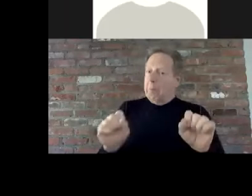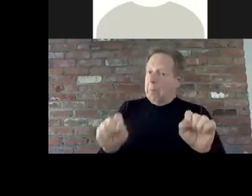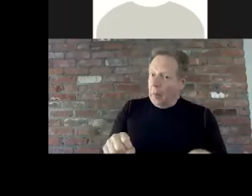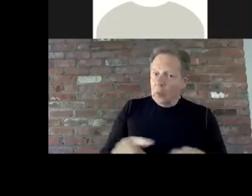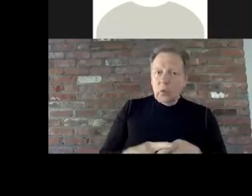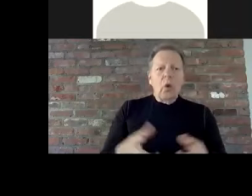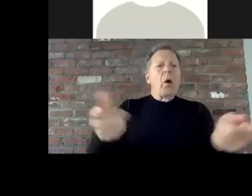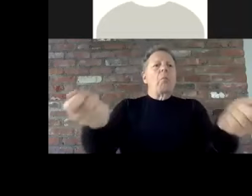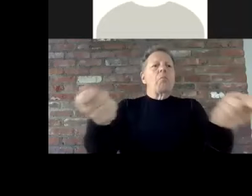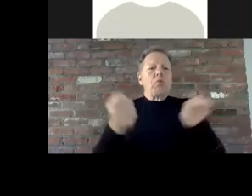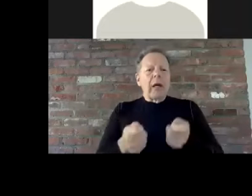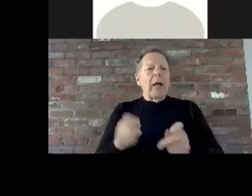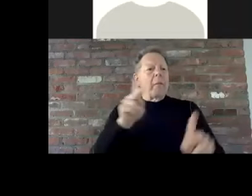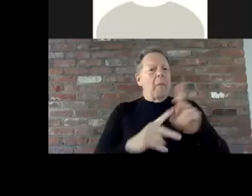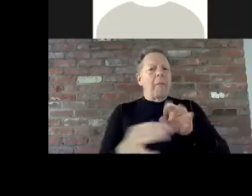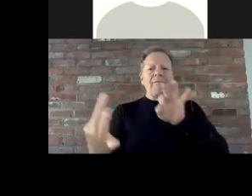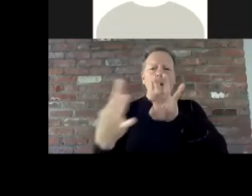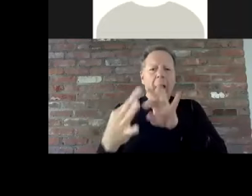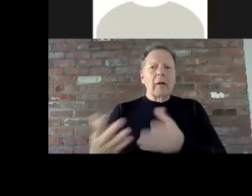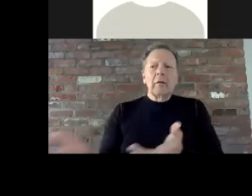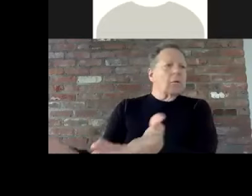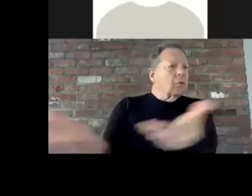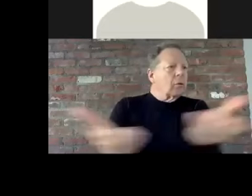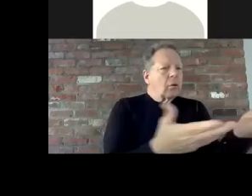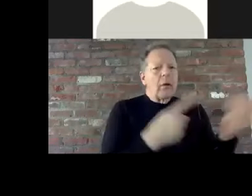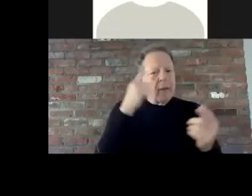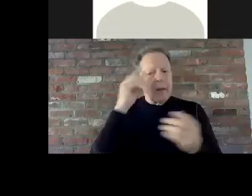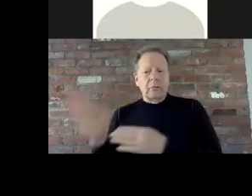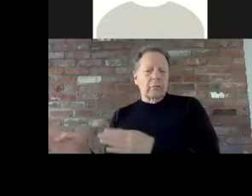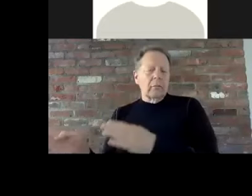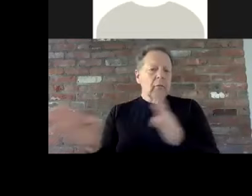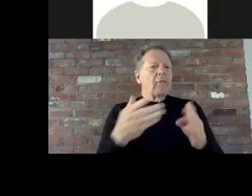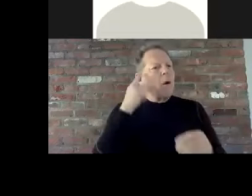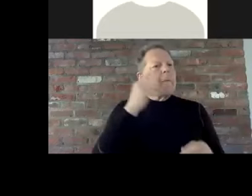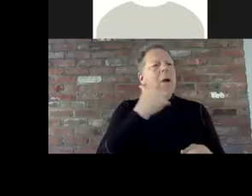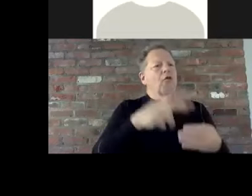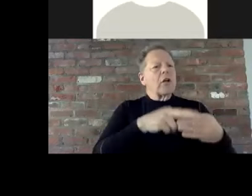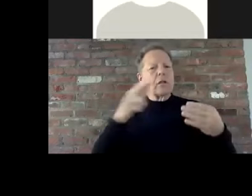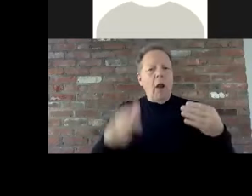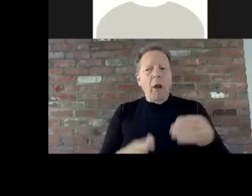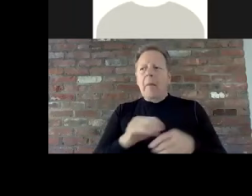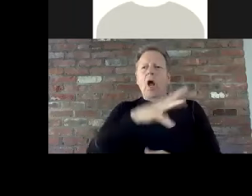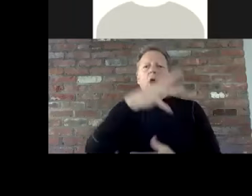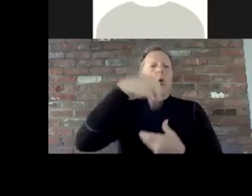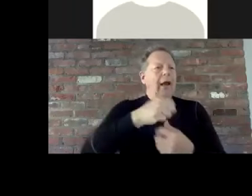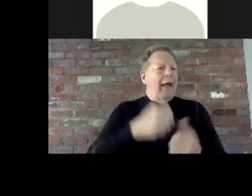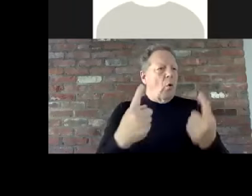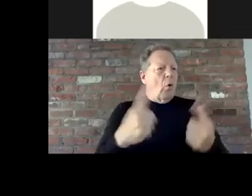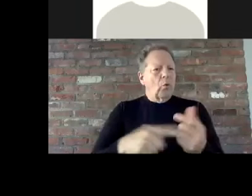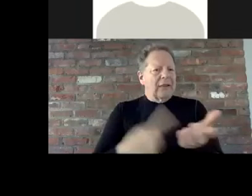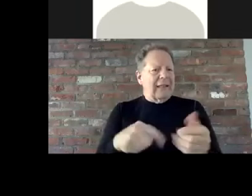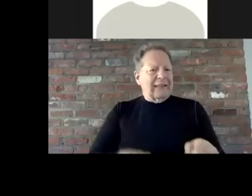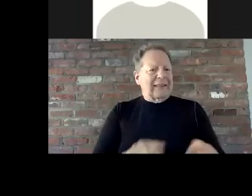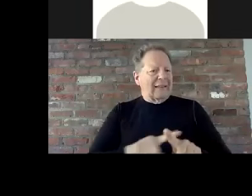in solutions that can help move the needle toward better outcomes overall.